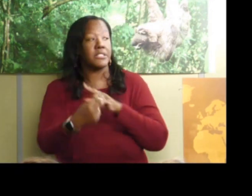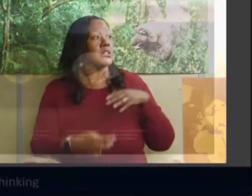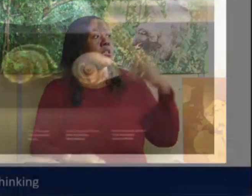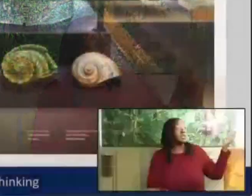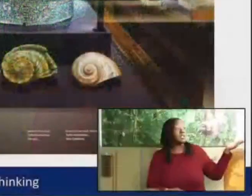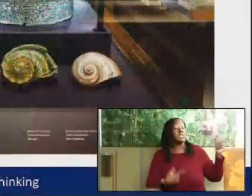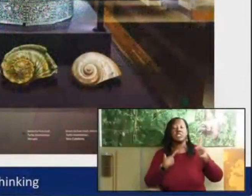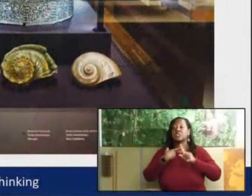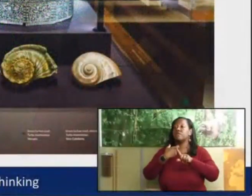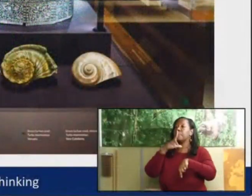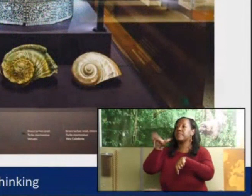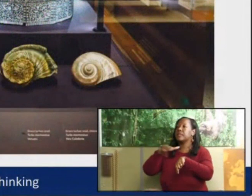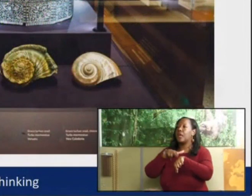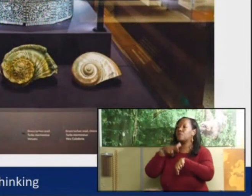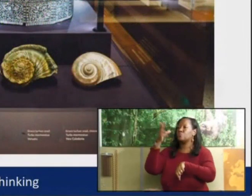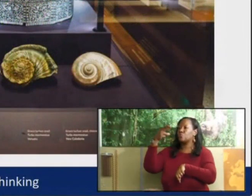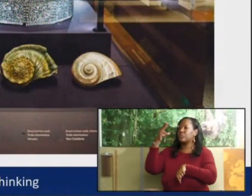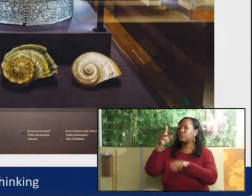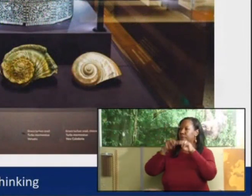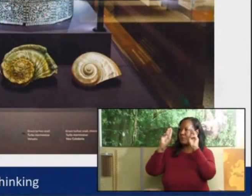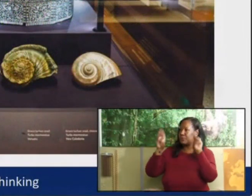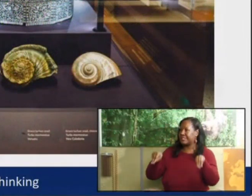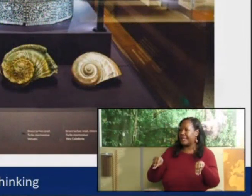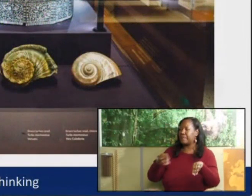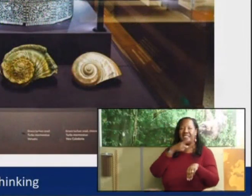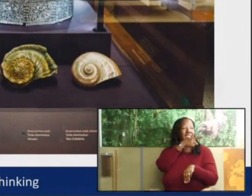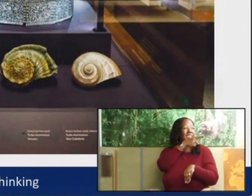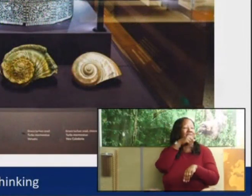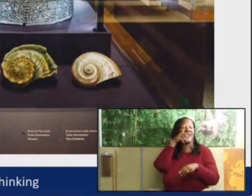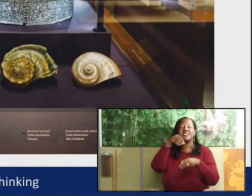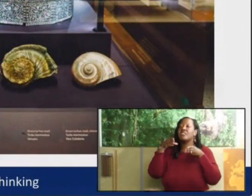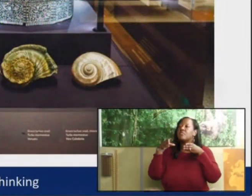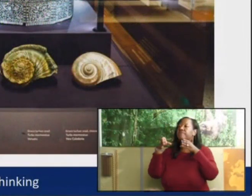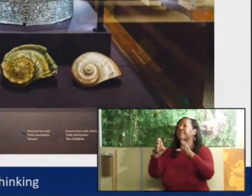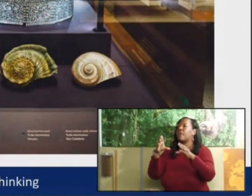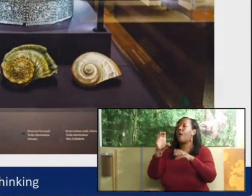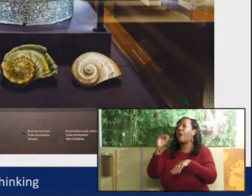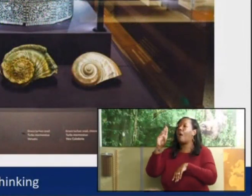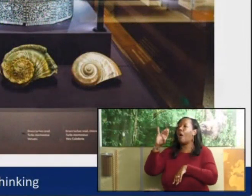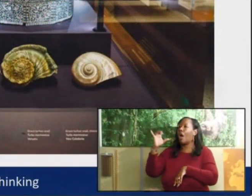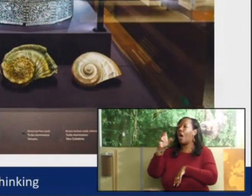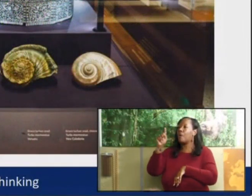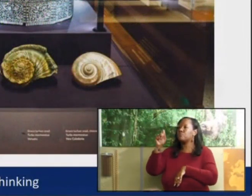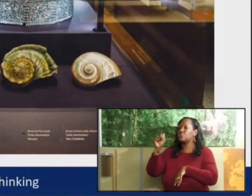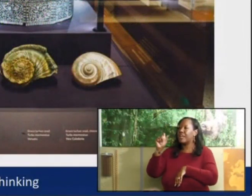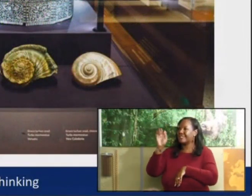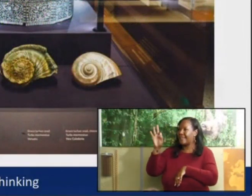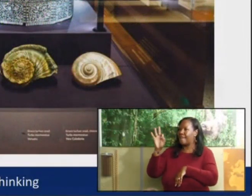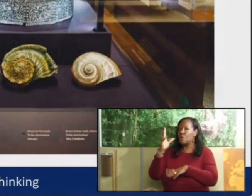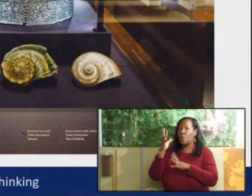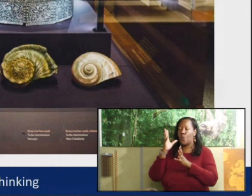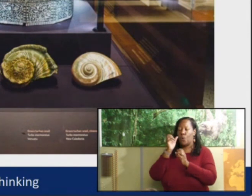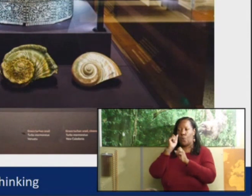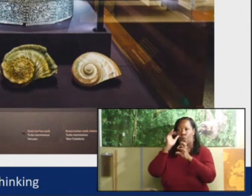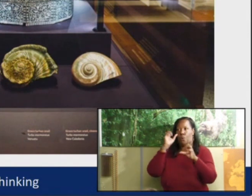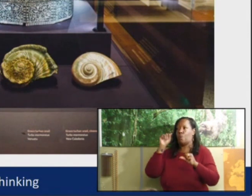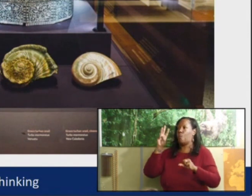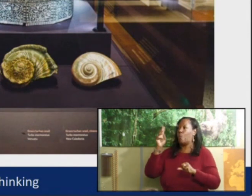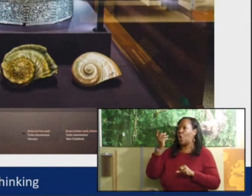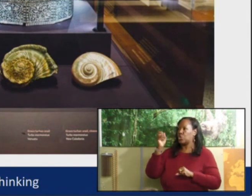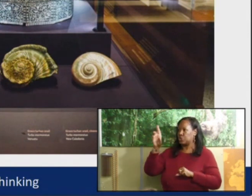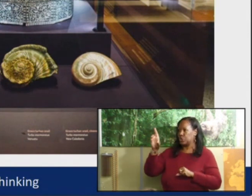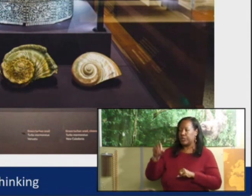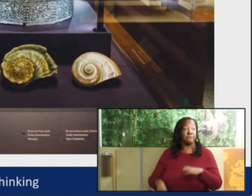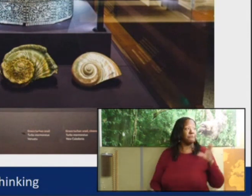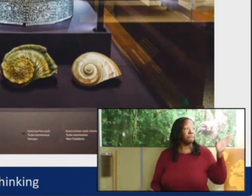History Museum. This is in the Objects of Wonder exhibition, and it's just one object. I think it's a Thai